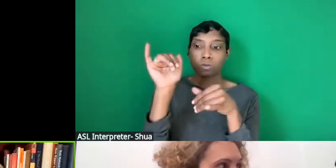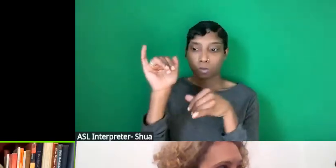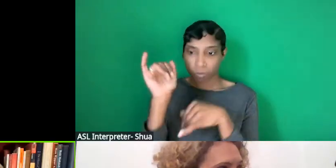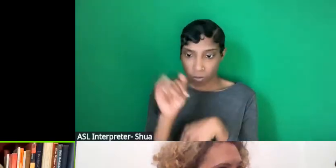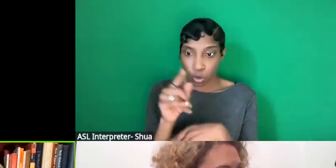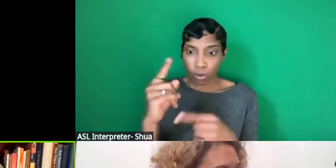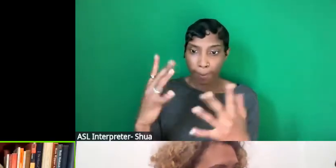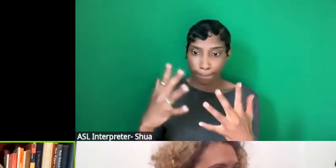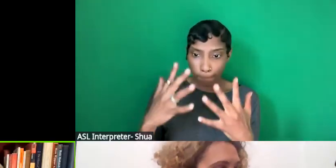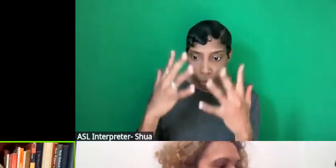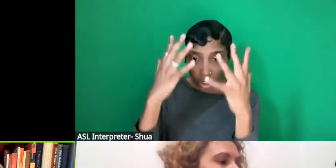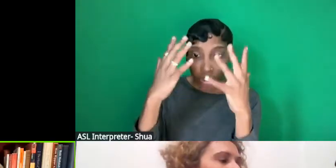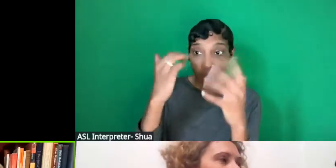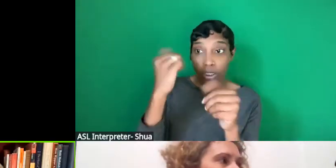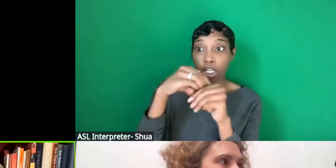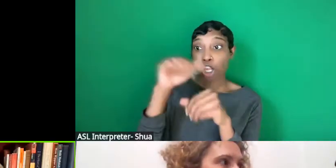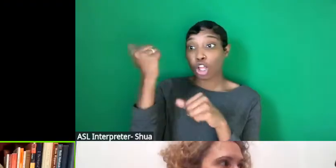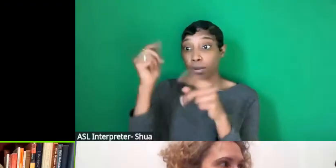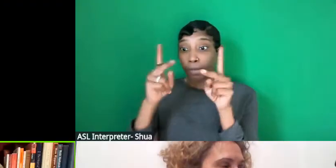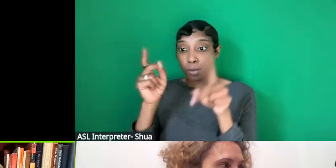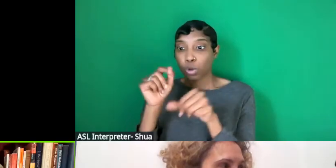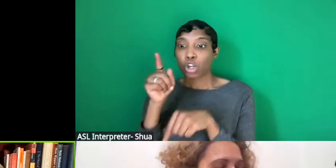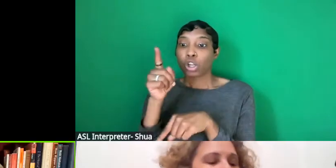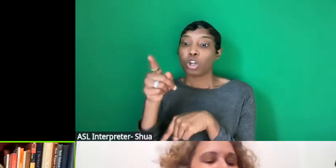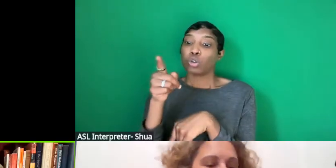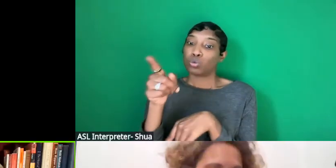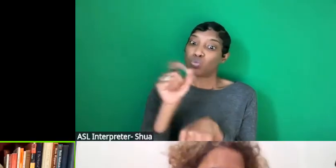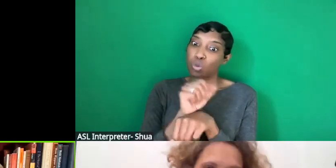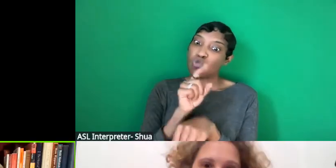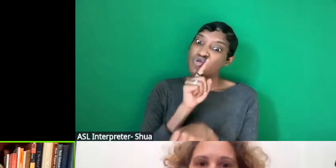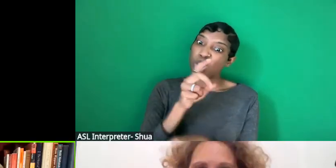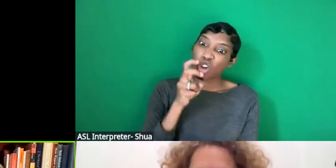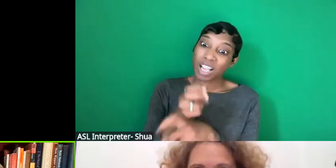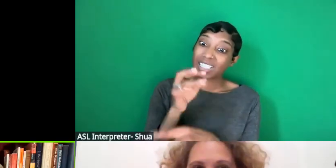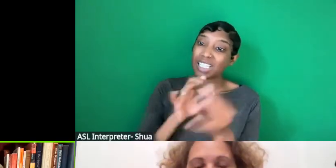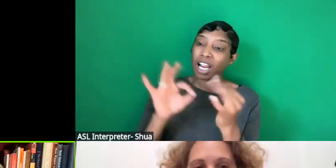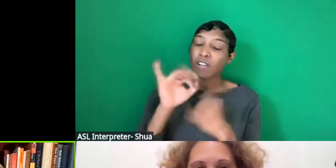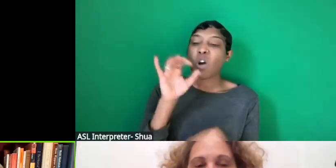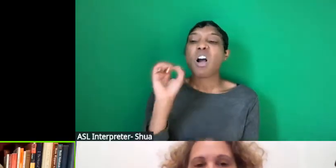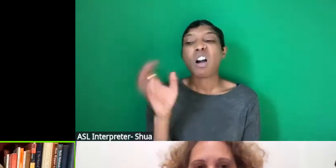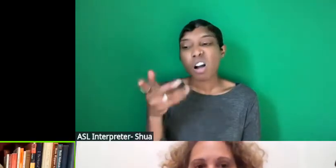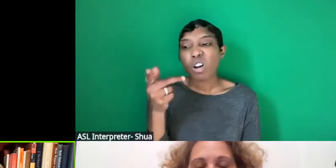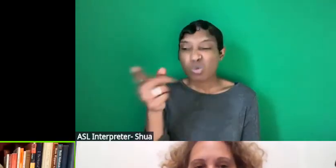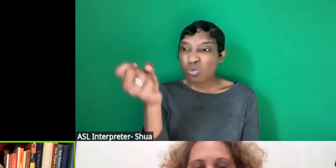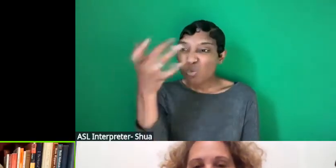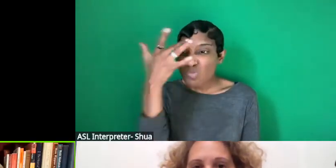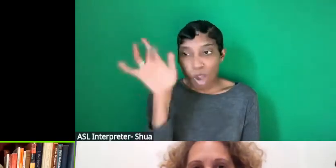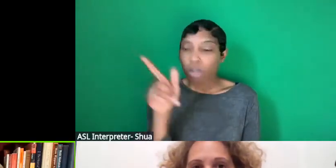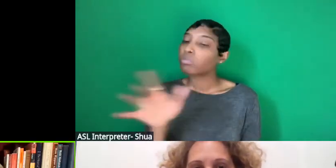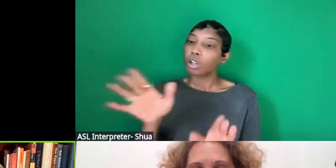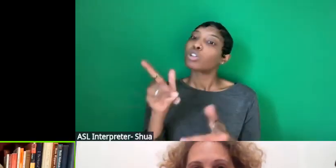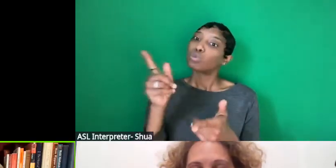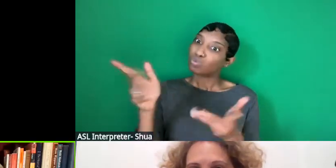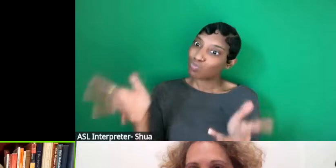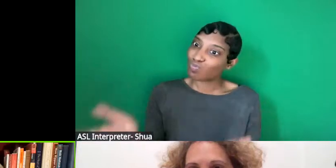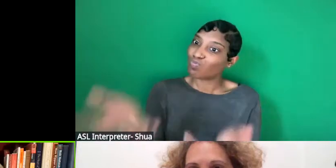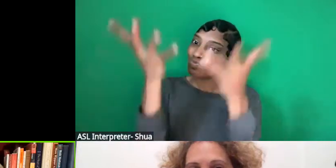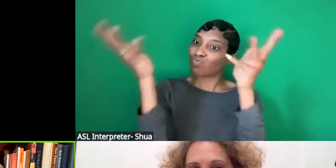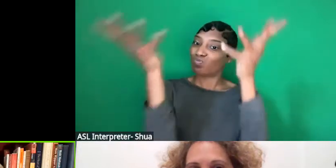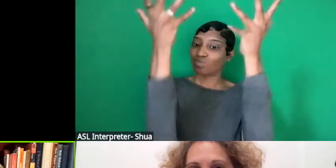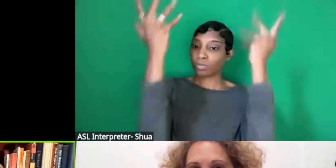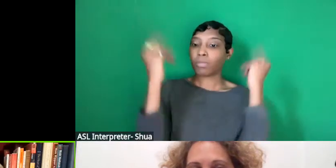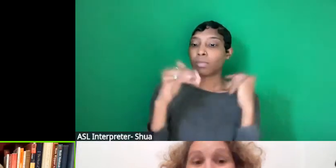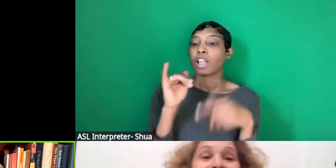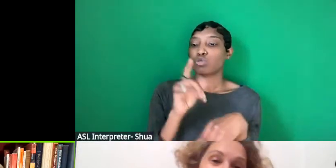worked really hard instead of, oh, you're so smart. And whenever possible, it's really helpful to find an